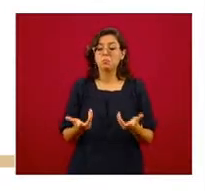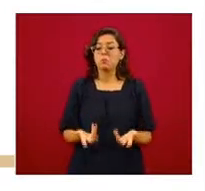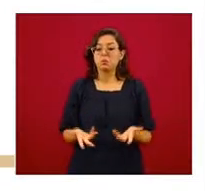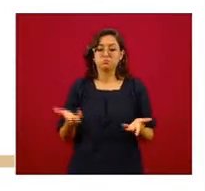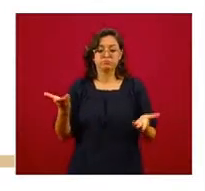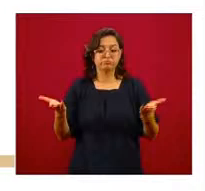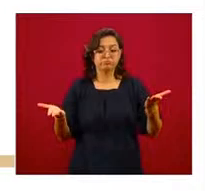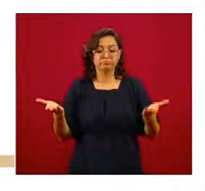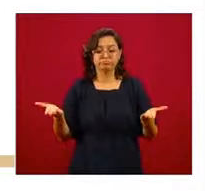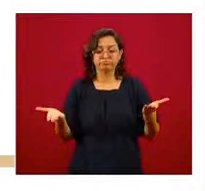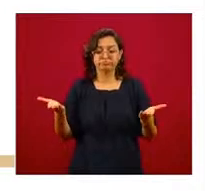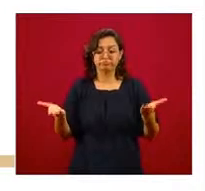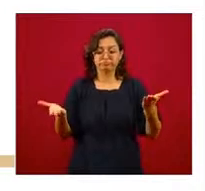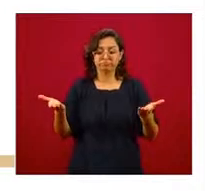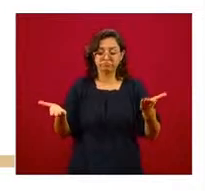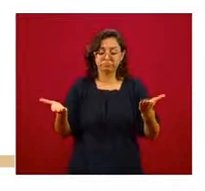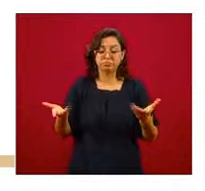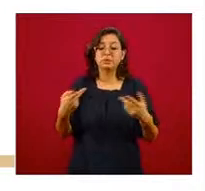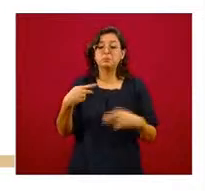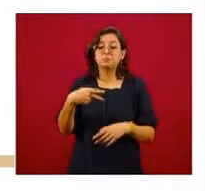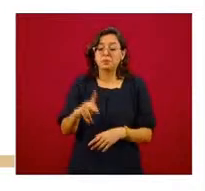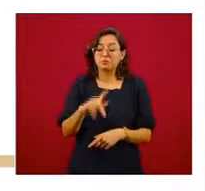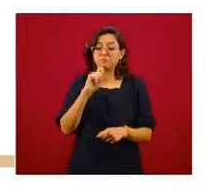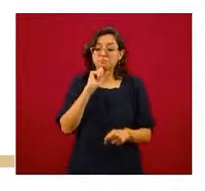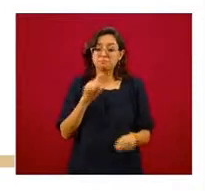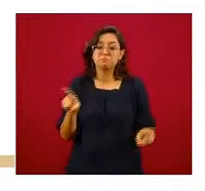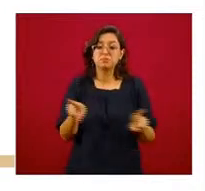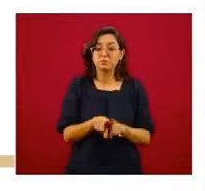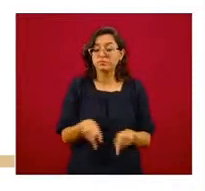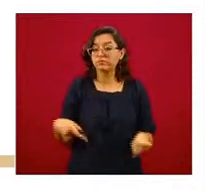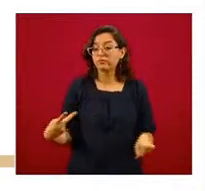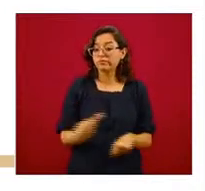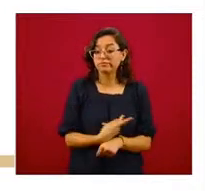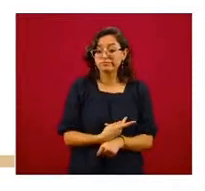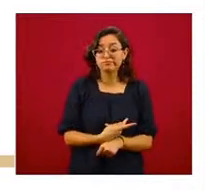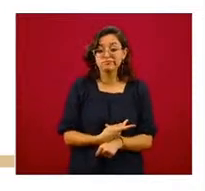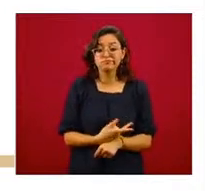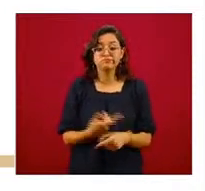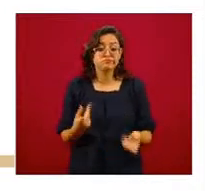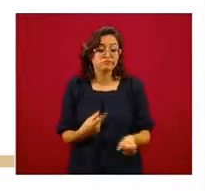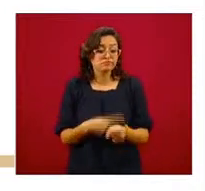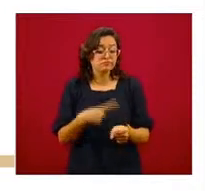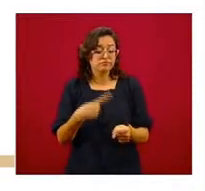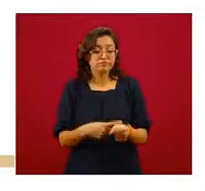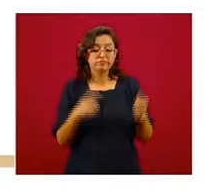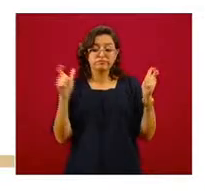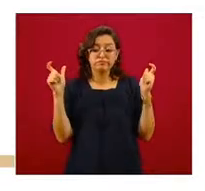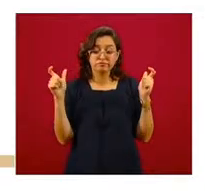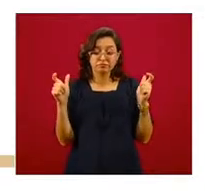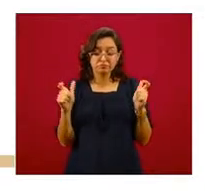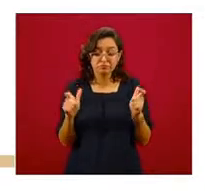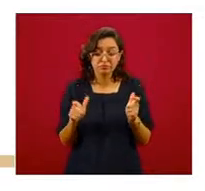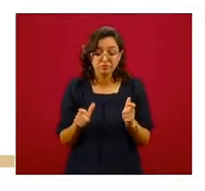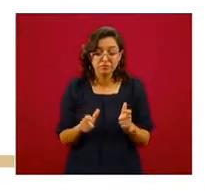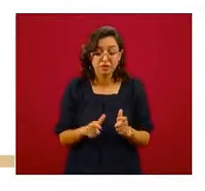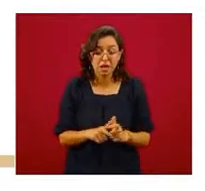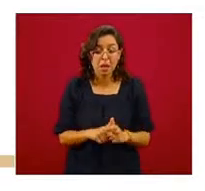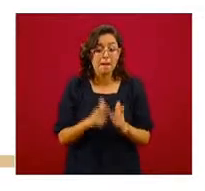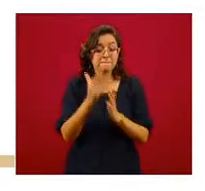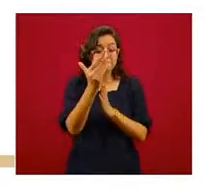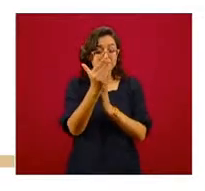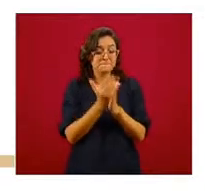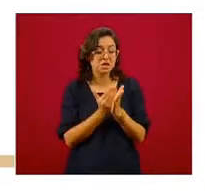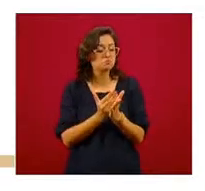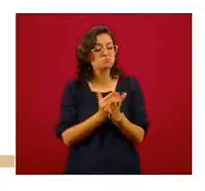for growth purposes, there is stability, but we must also, but in terms of a